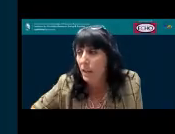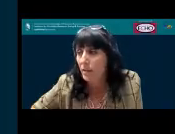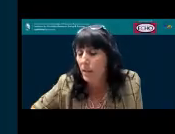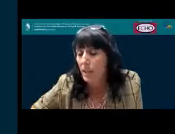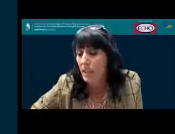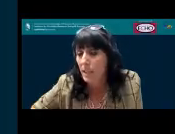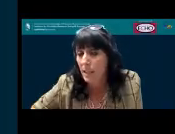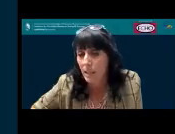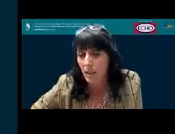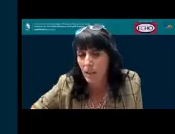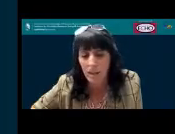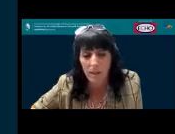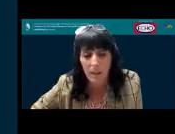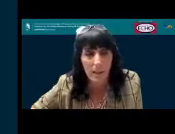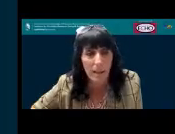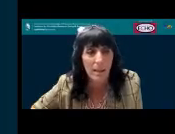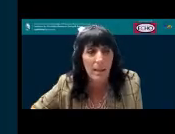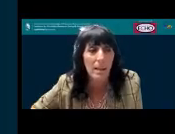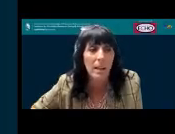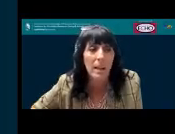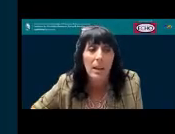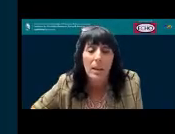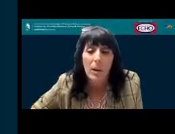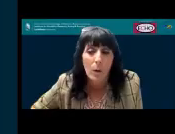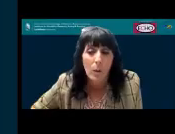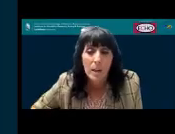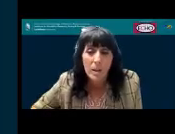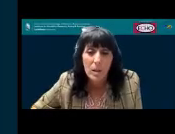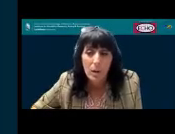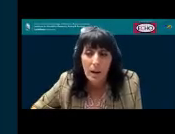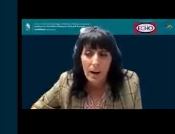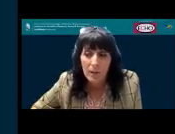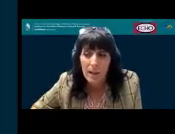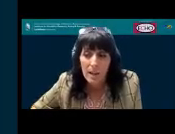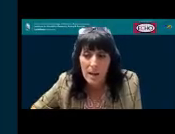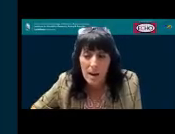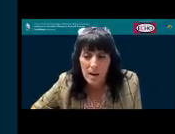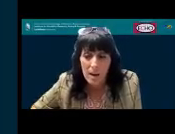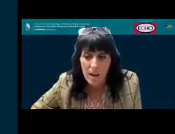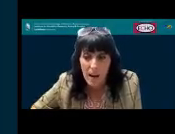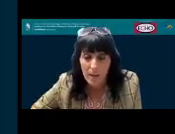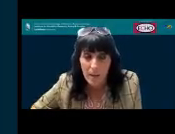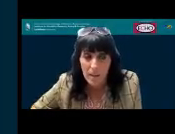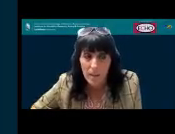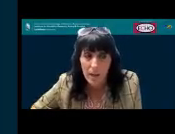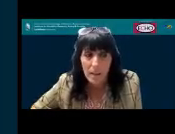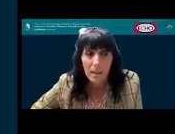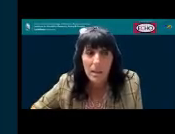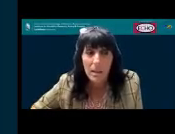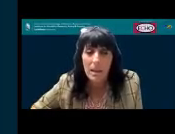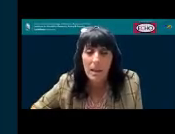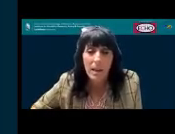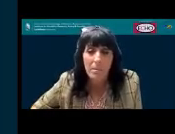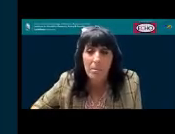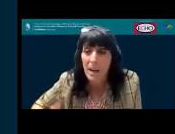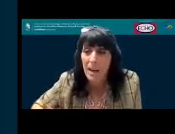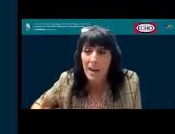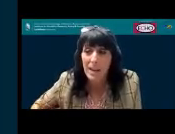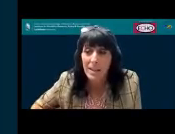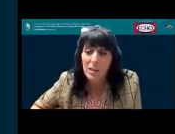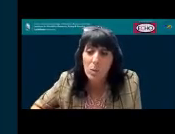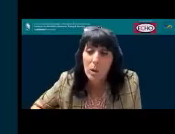the credit for attendance certificate. We store everything on our Canvas page.